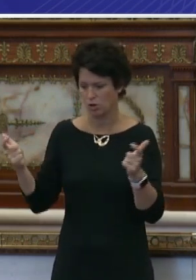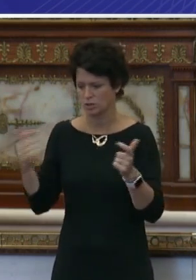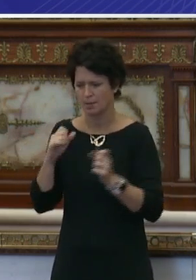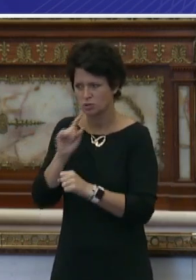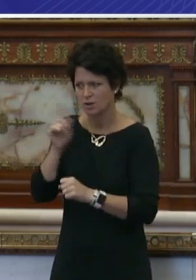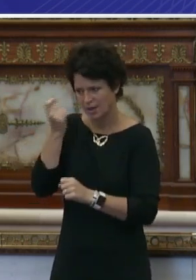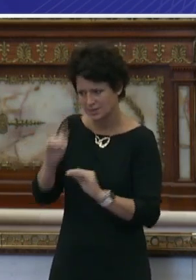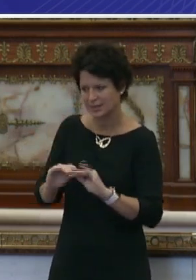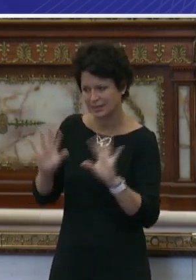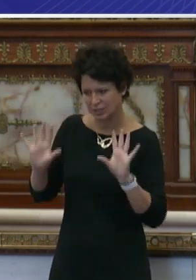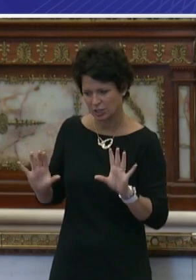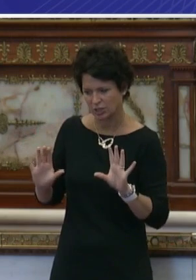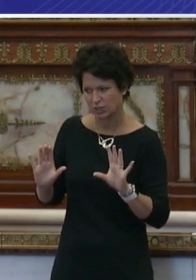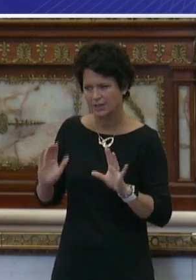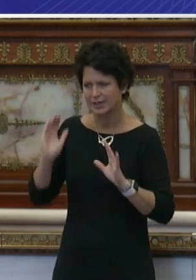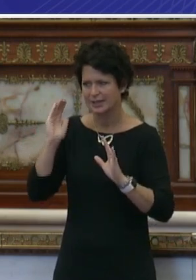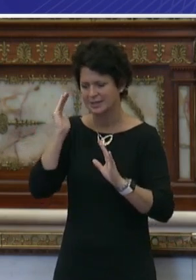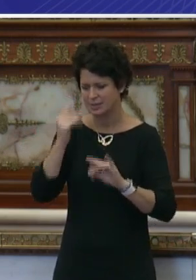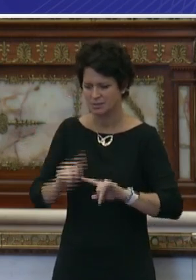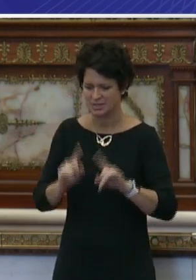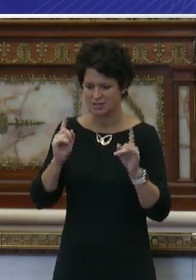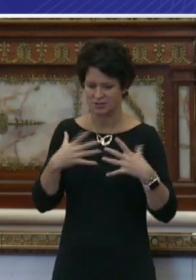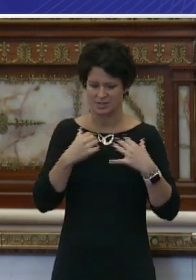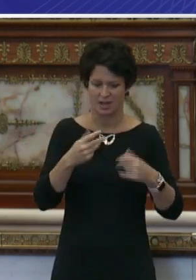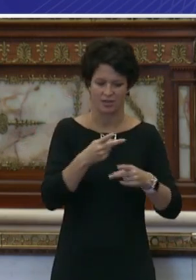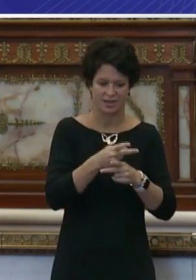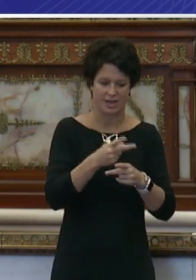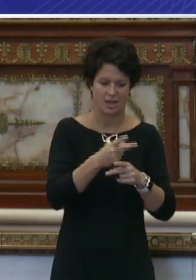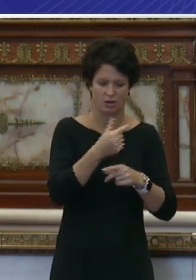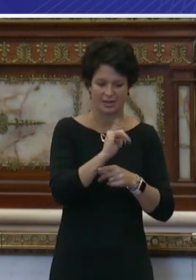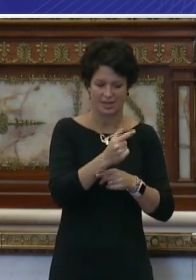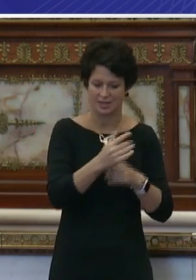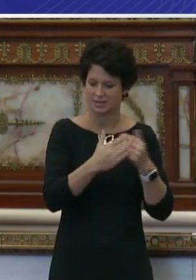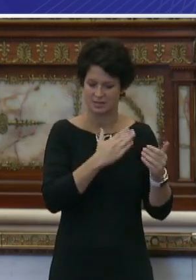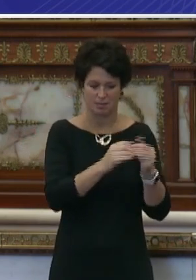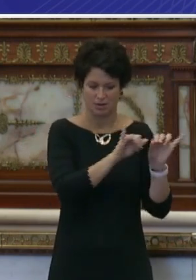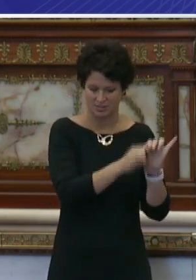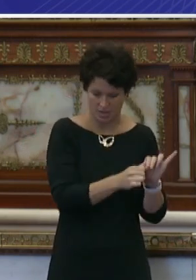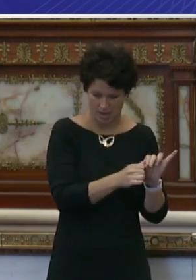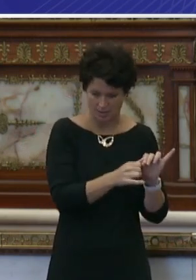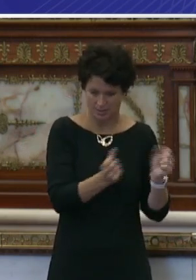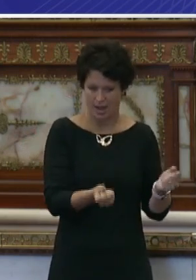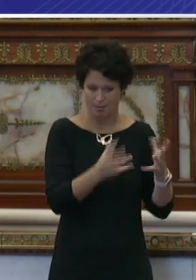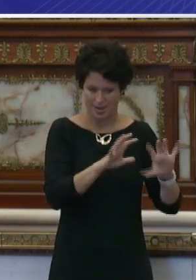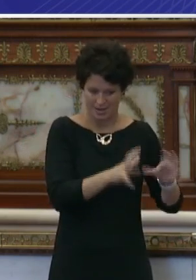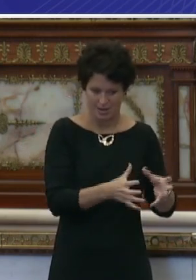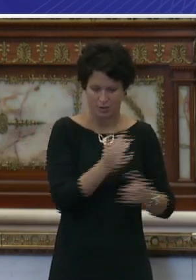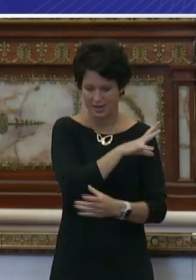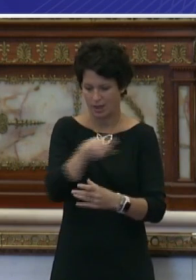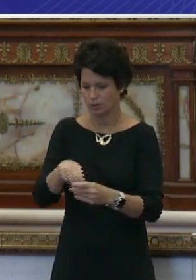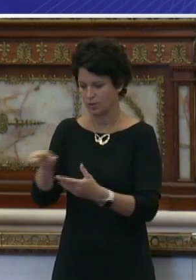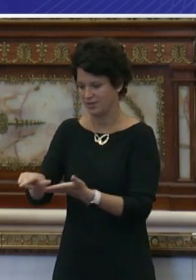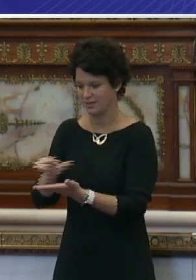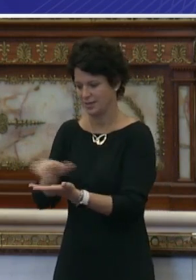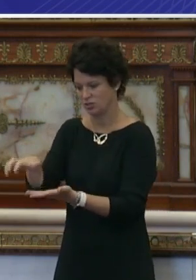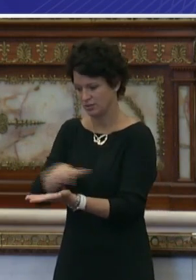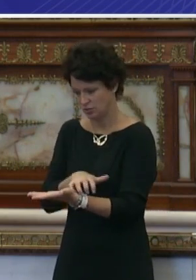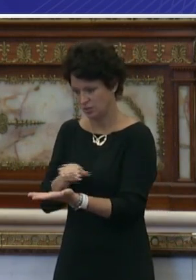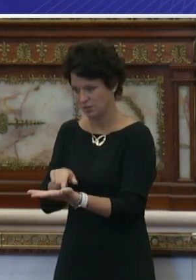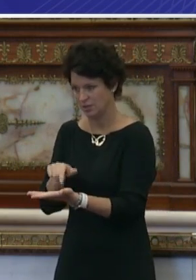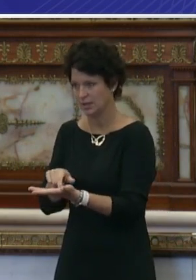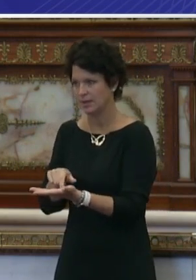because it would seem like a distinction between healthcare and gig workers, regardless of the size, are now included in this legislation, and